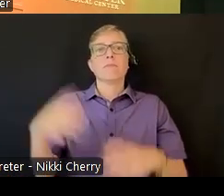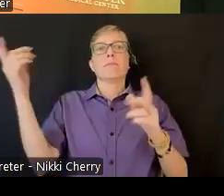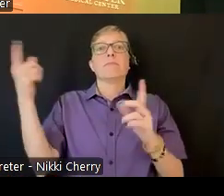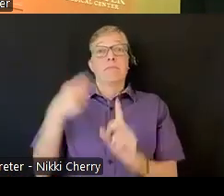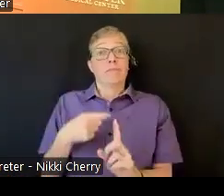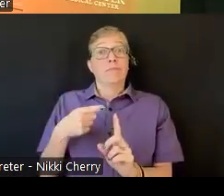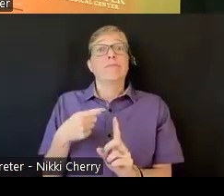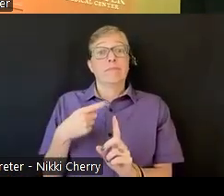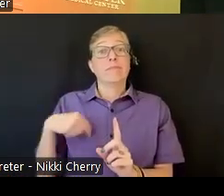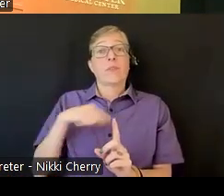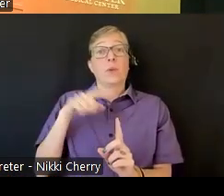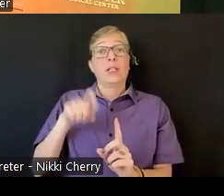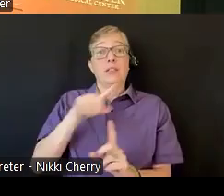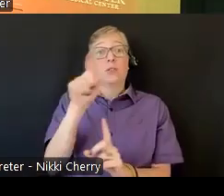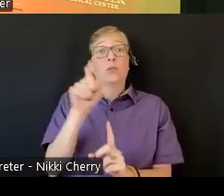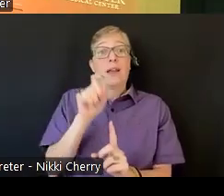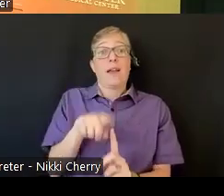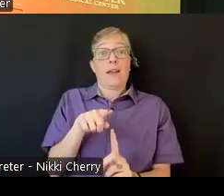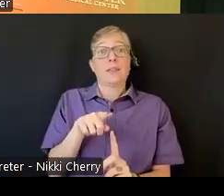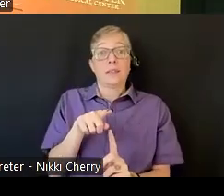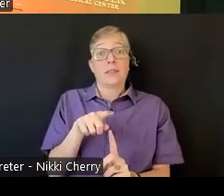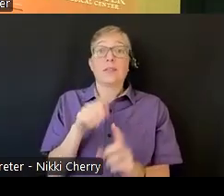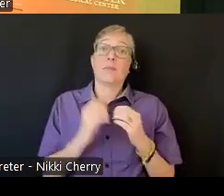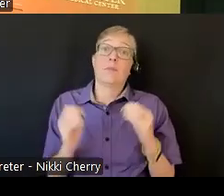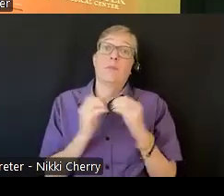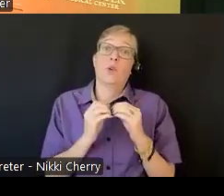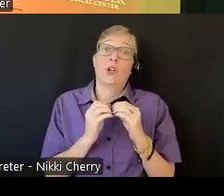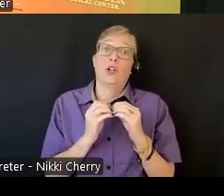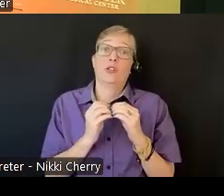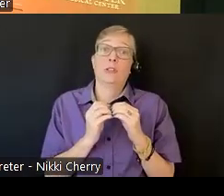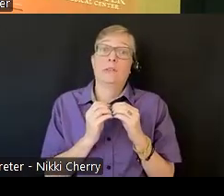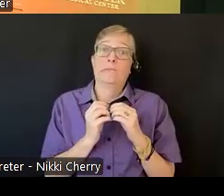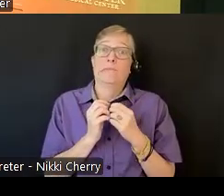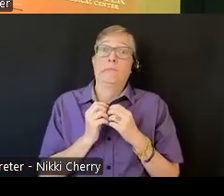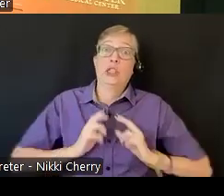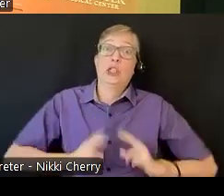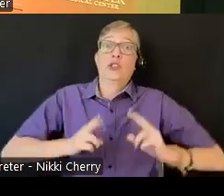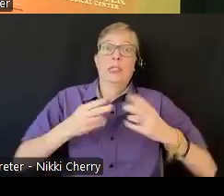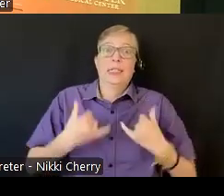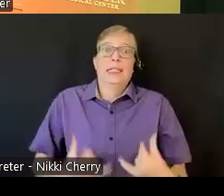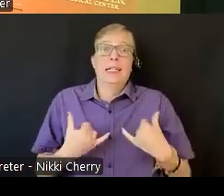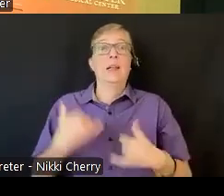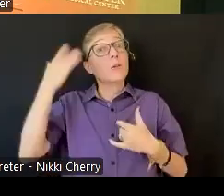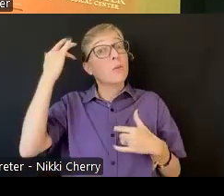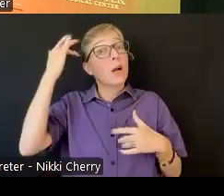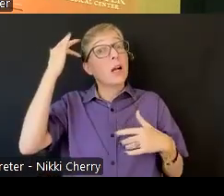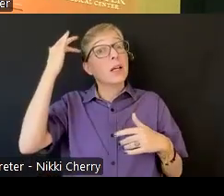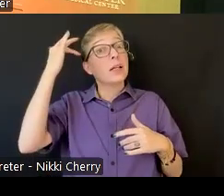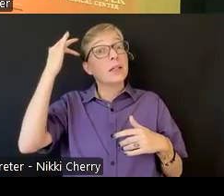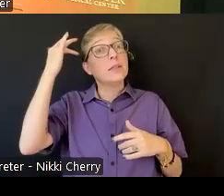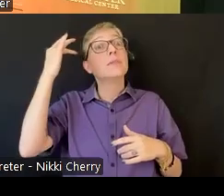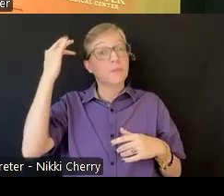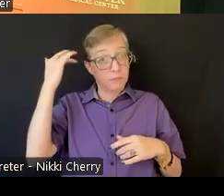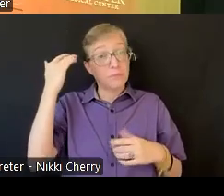this question even more urgently now, is because we are likely to go into more and